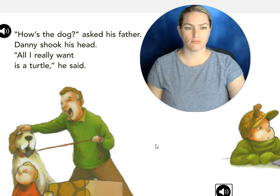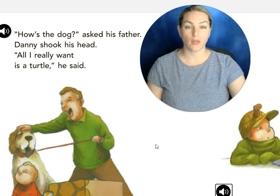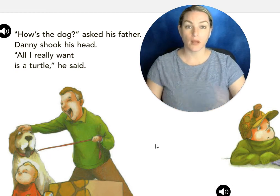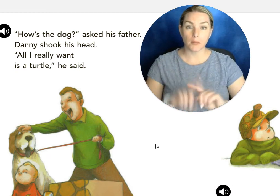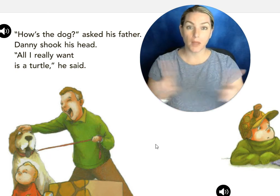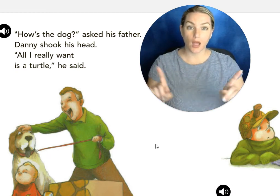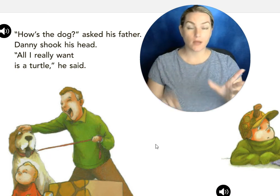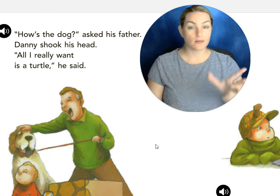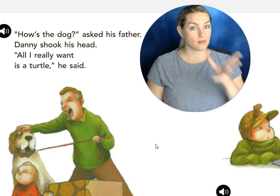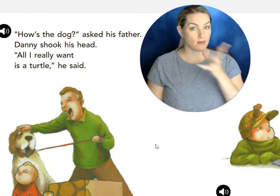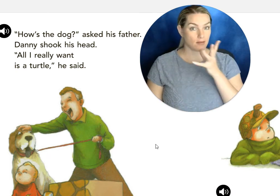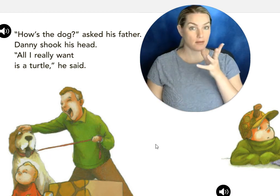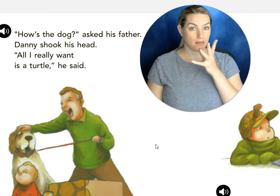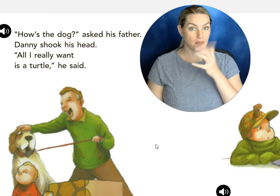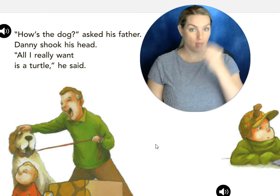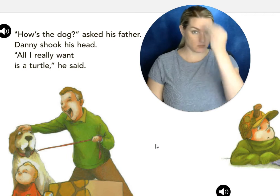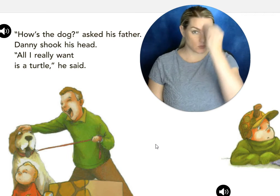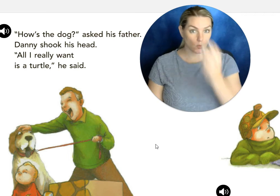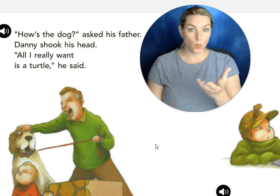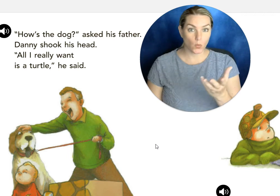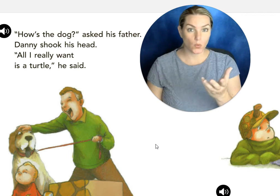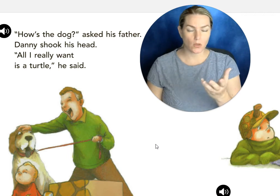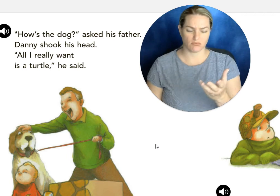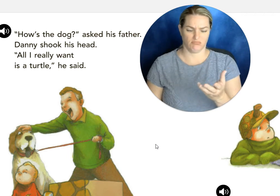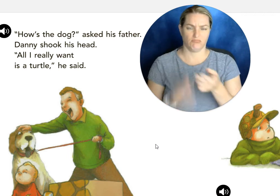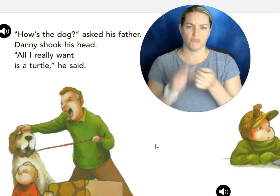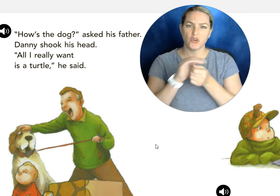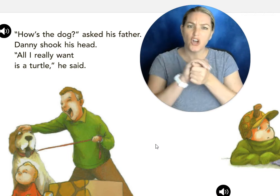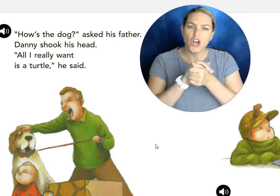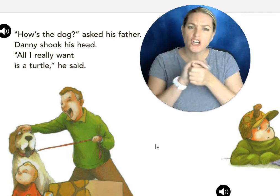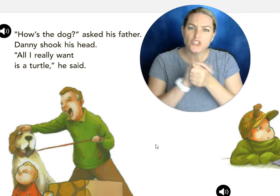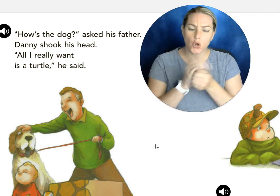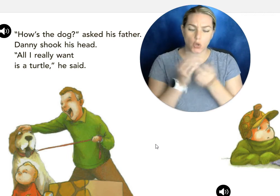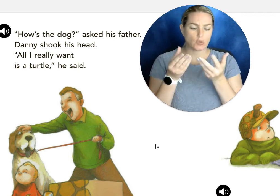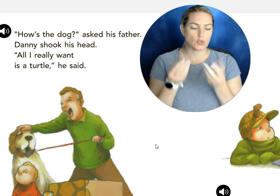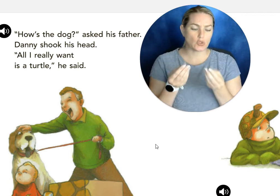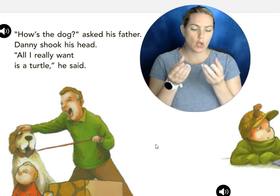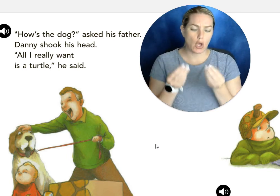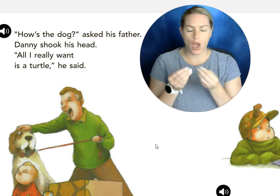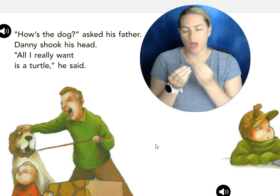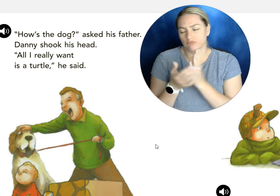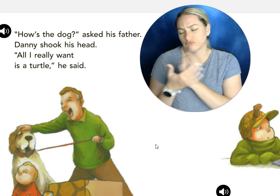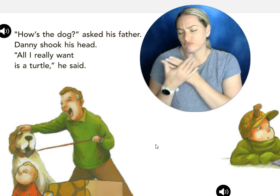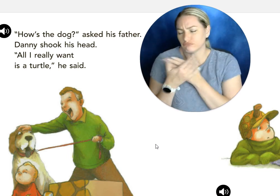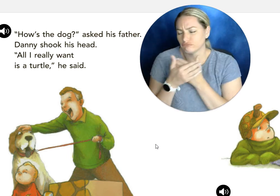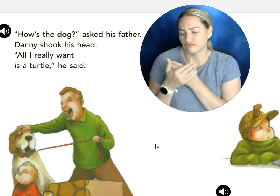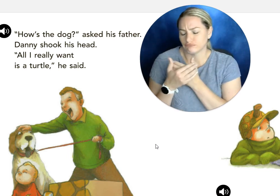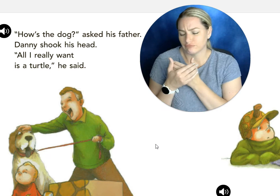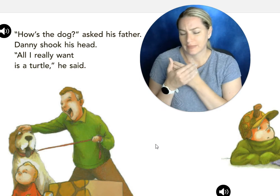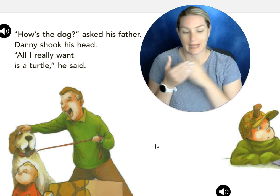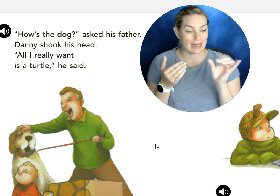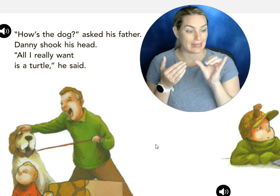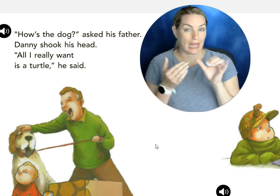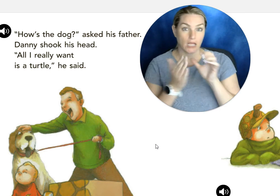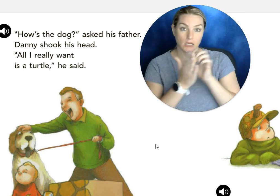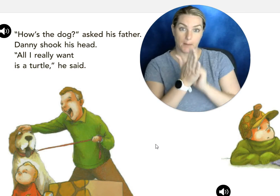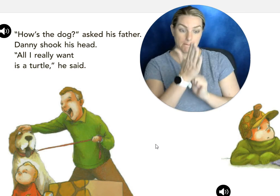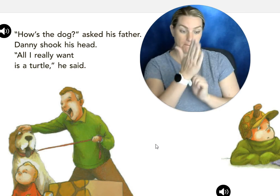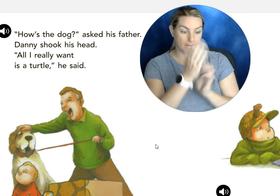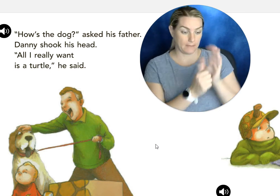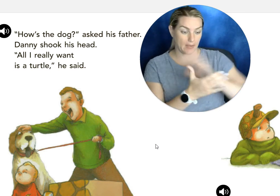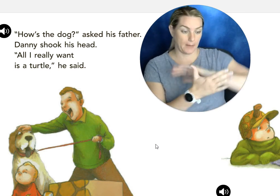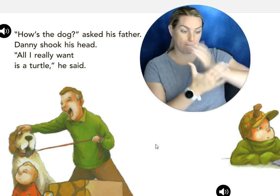But instead, Mom said, "A turtle's not cuddly or soft like a mitten." So she went out